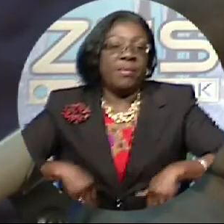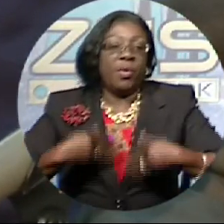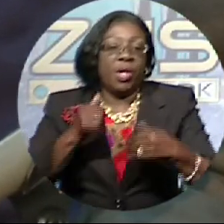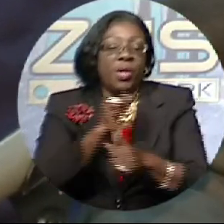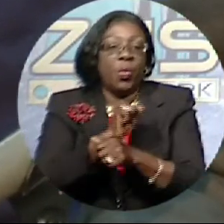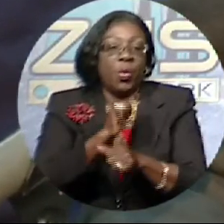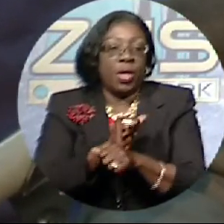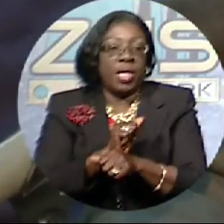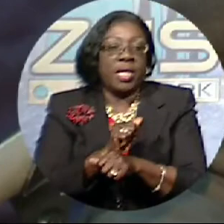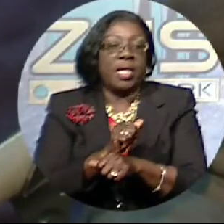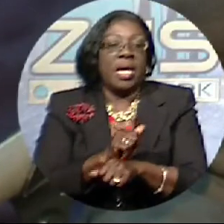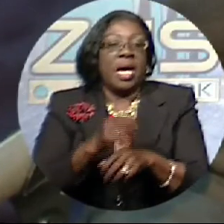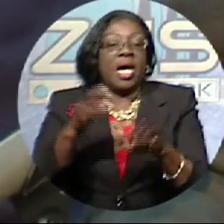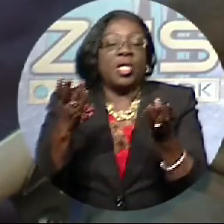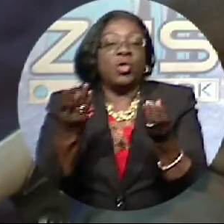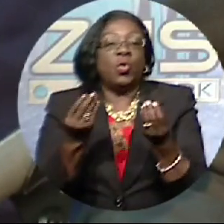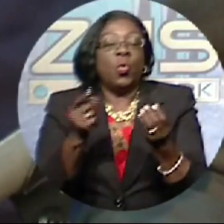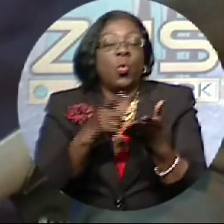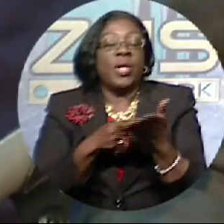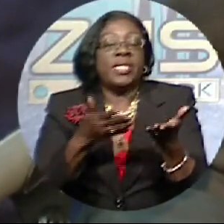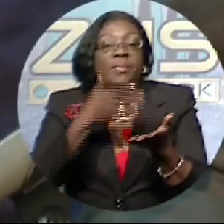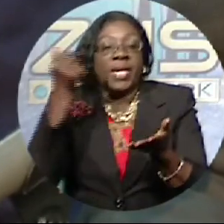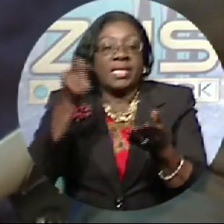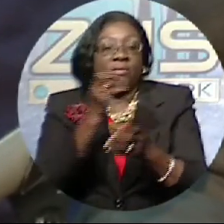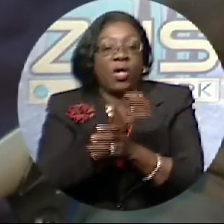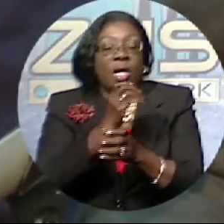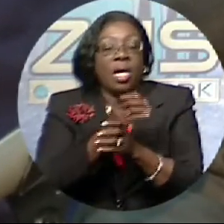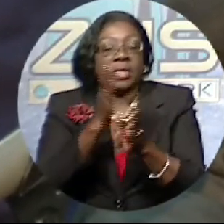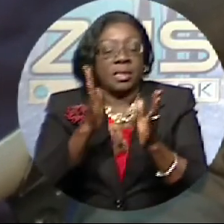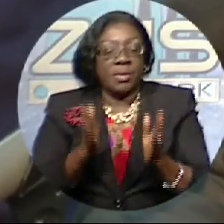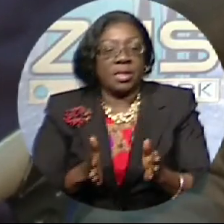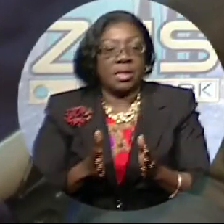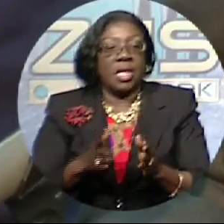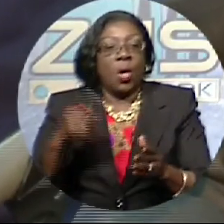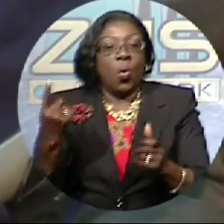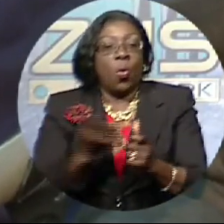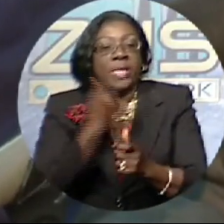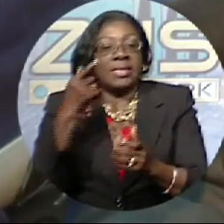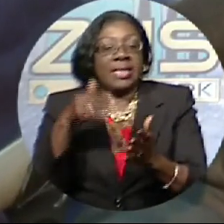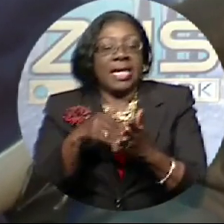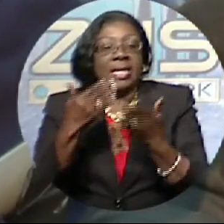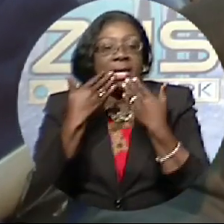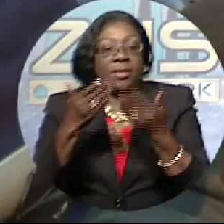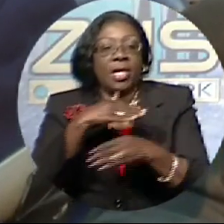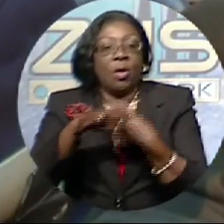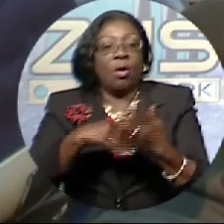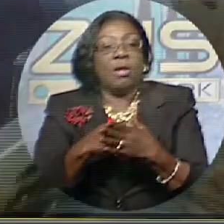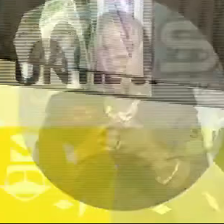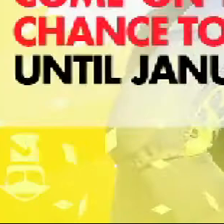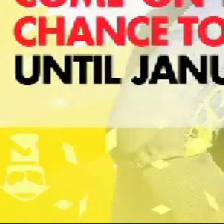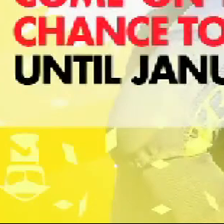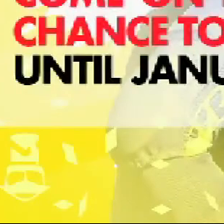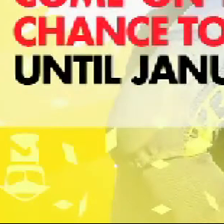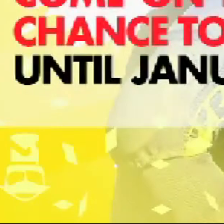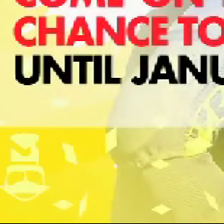to get what is best for the consumer. And so once again, I thank all of you for participating.